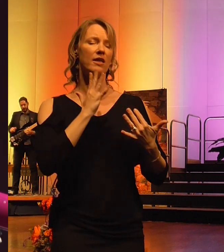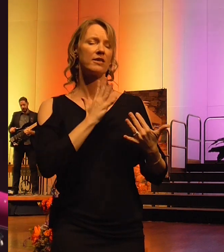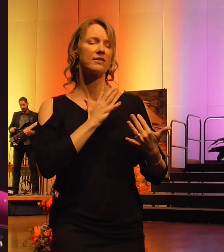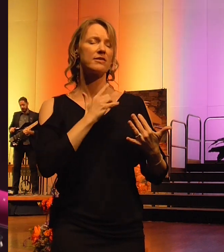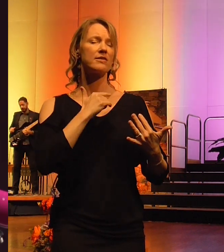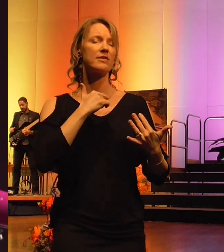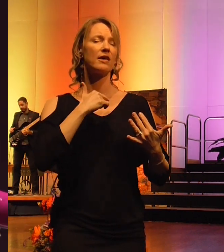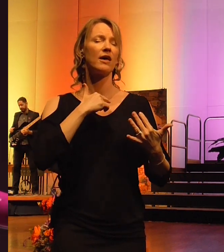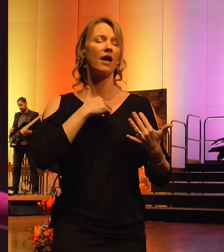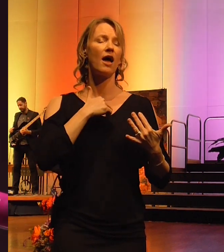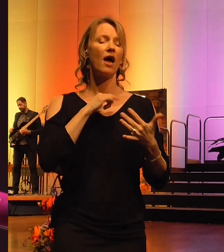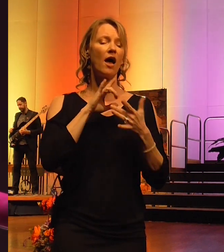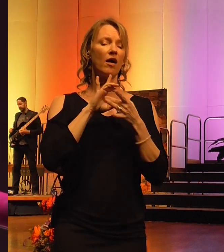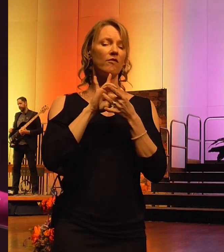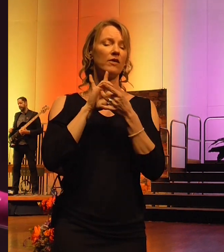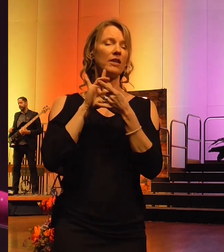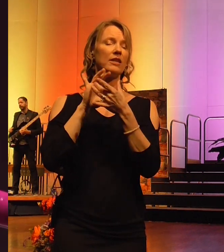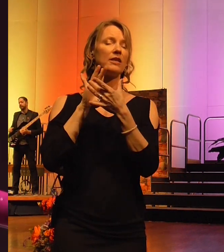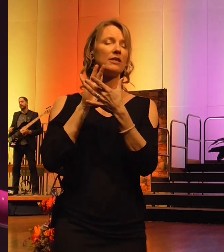I release.